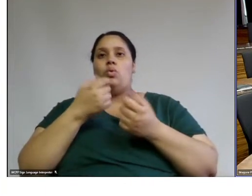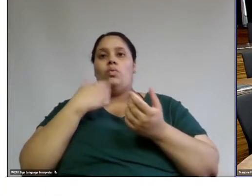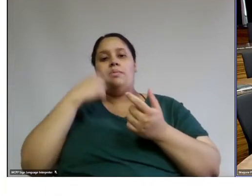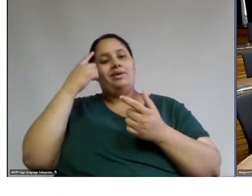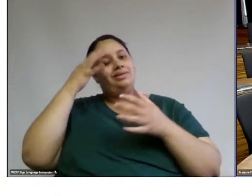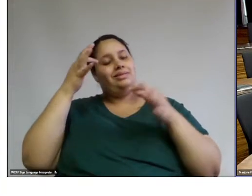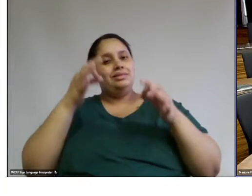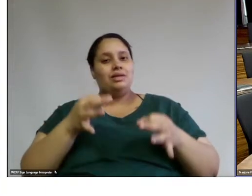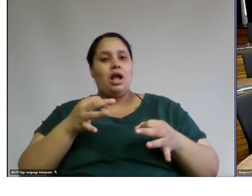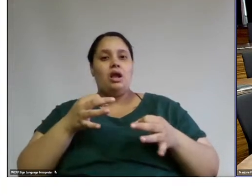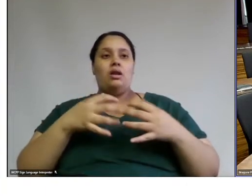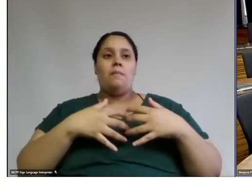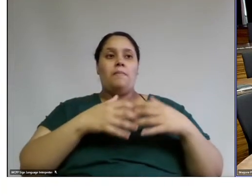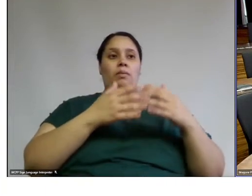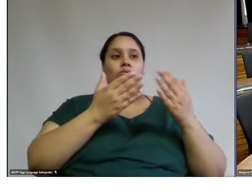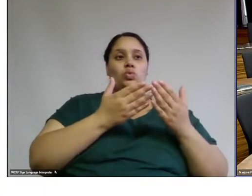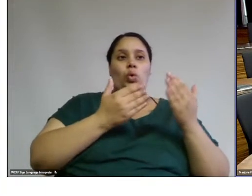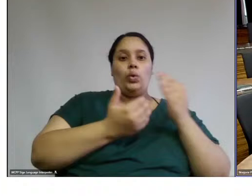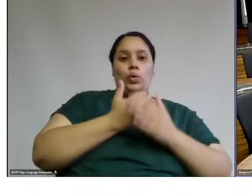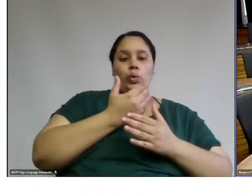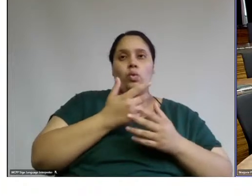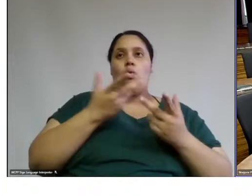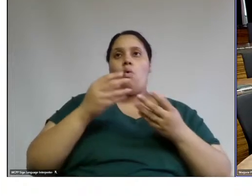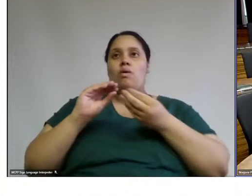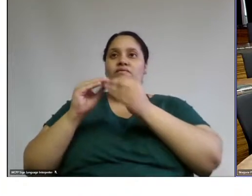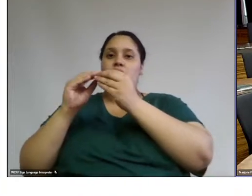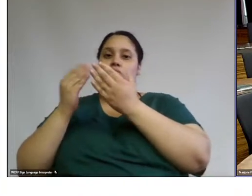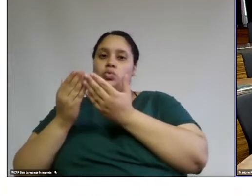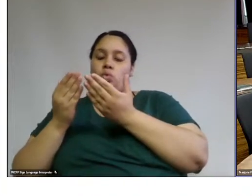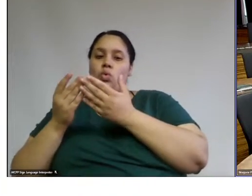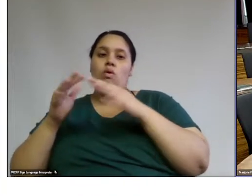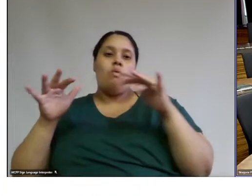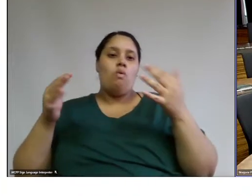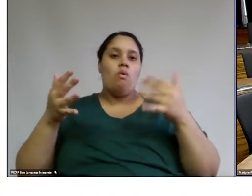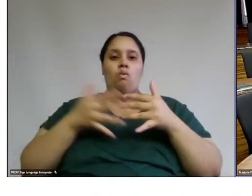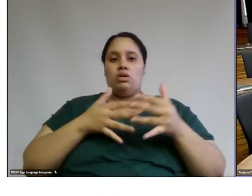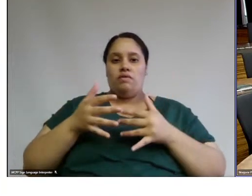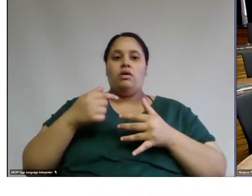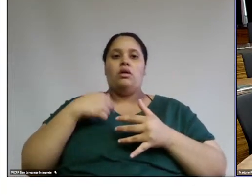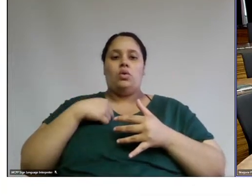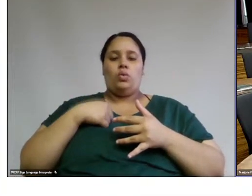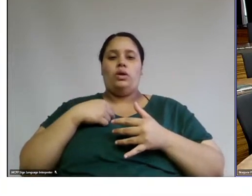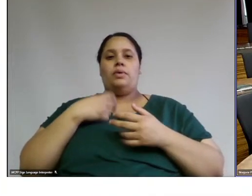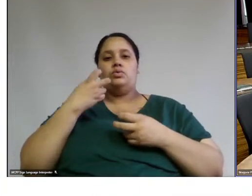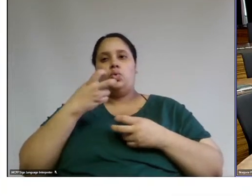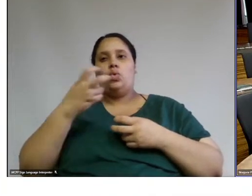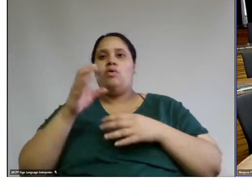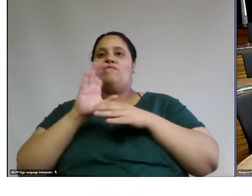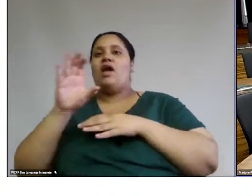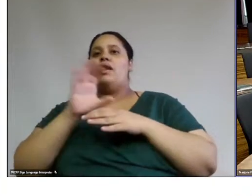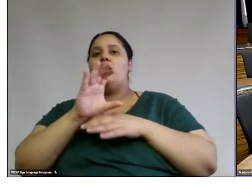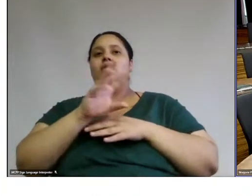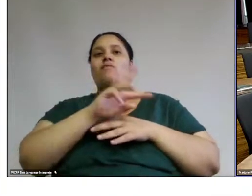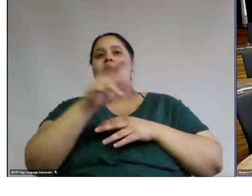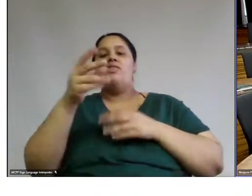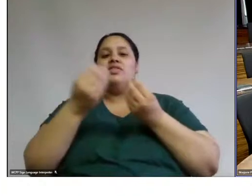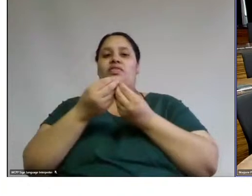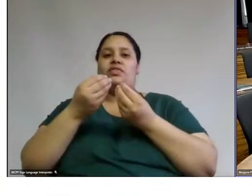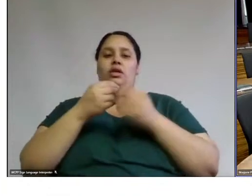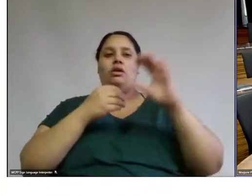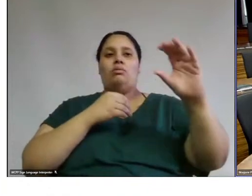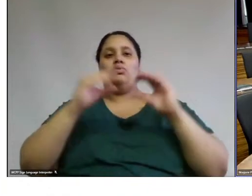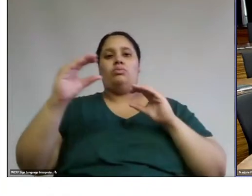or whether we're going to do maintenance, and therefore, as a result, we have to shift funding away from those other priorities